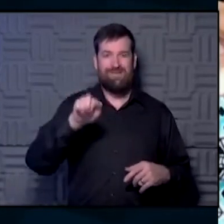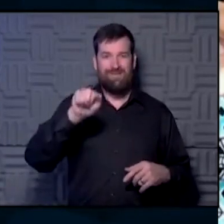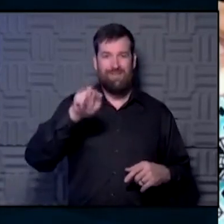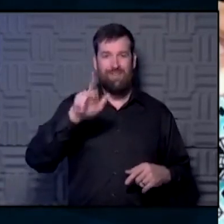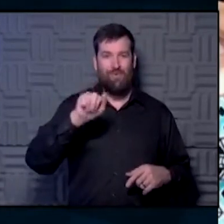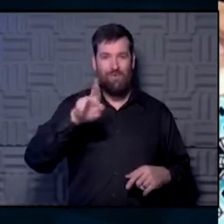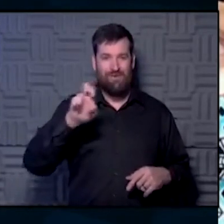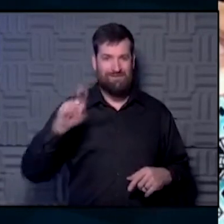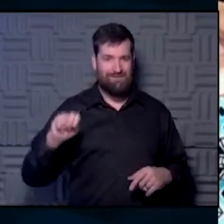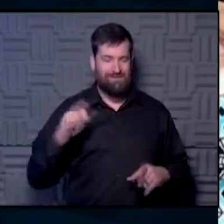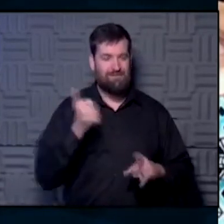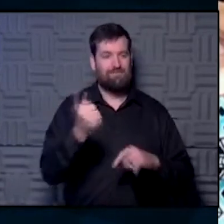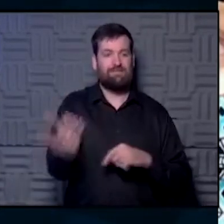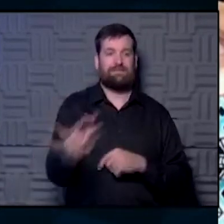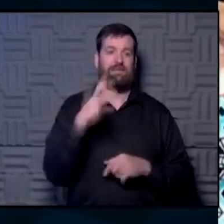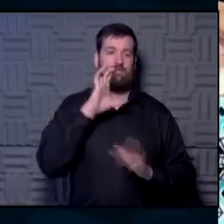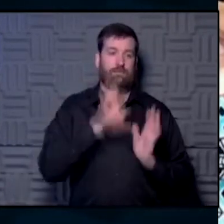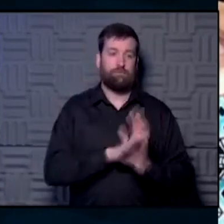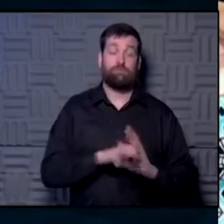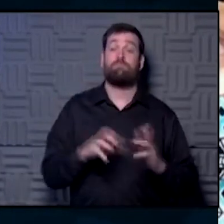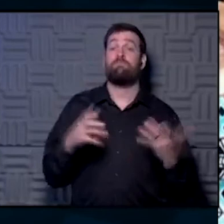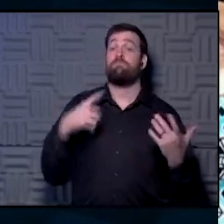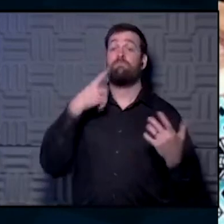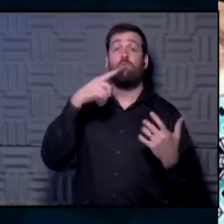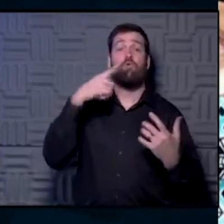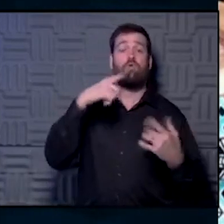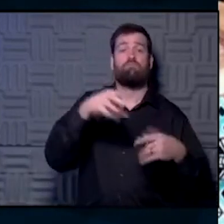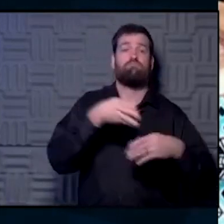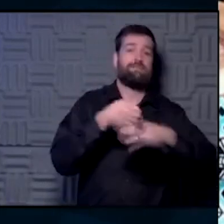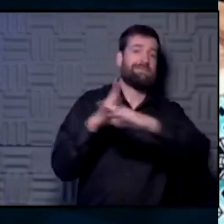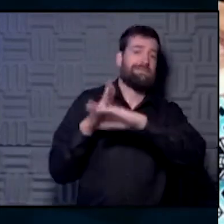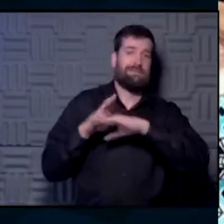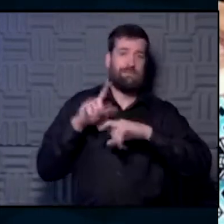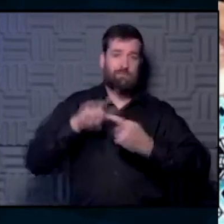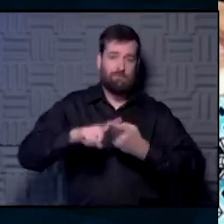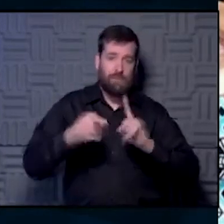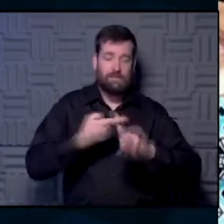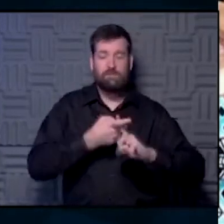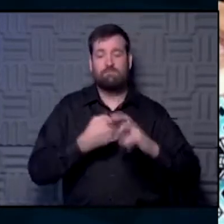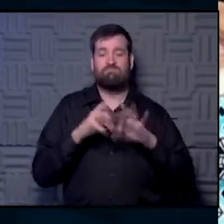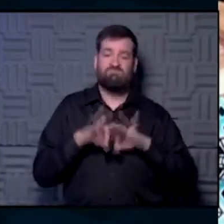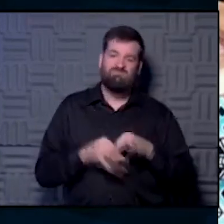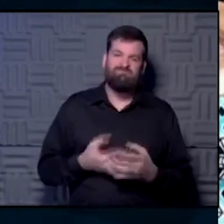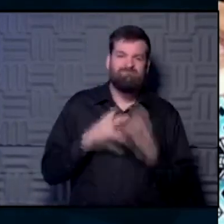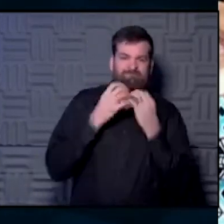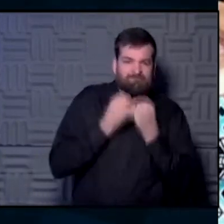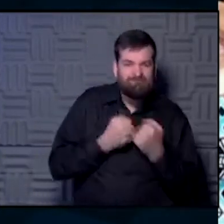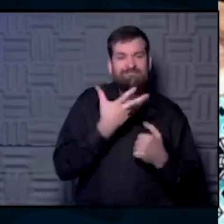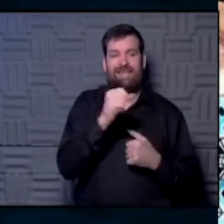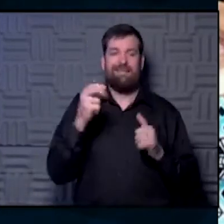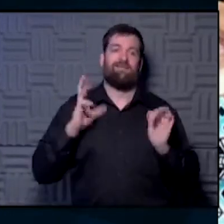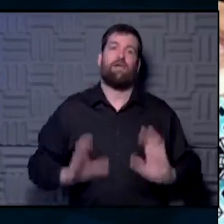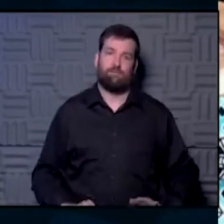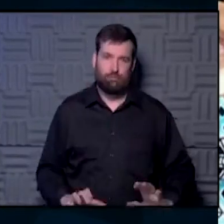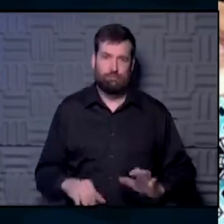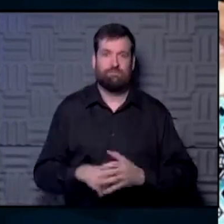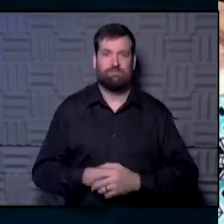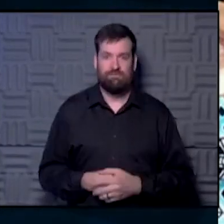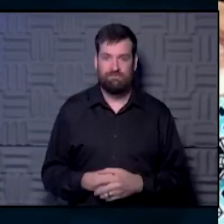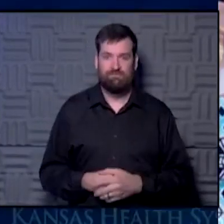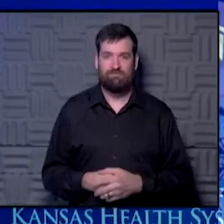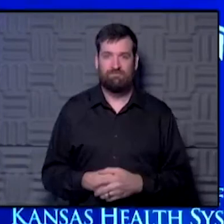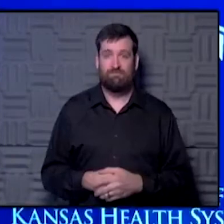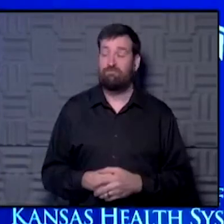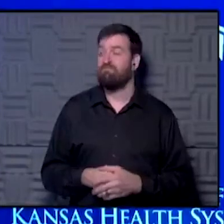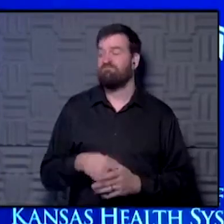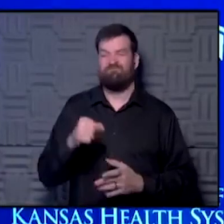this picture. She said, I wear my mask to protect my friends, my loved ones, and my customers.